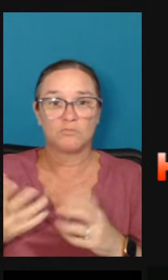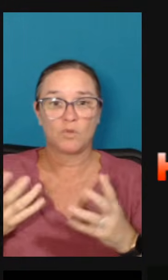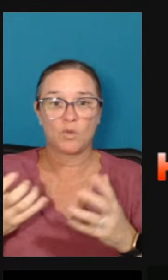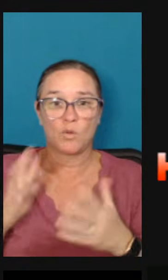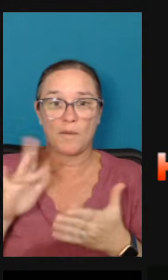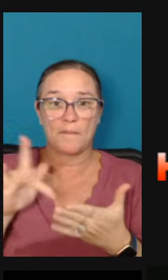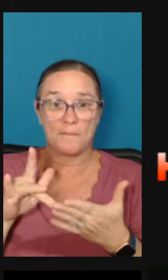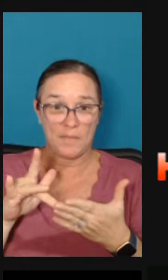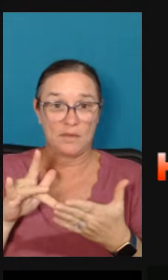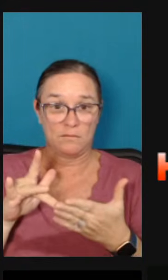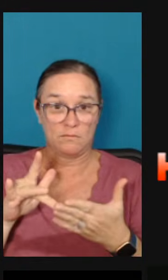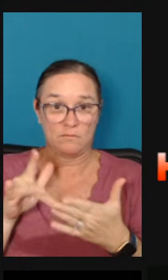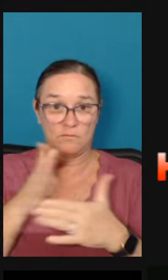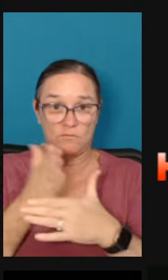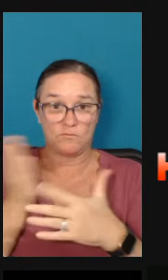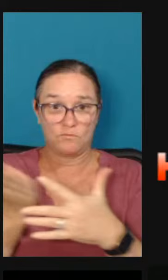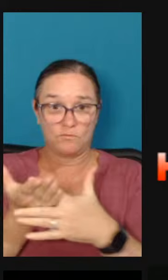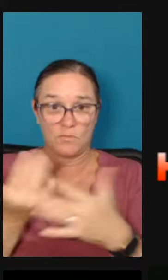do you think?